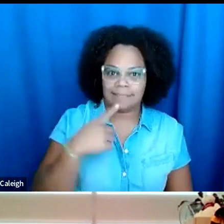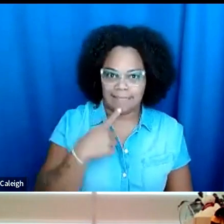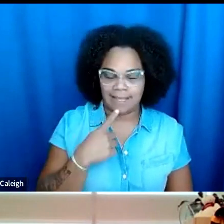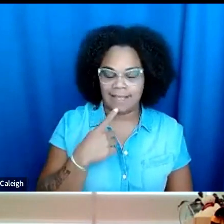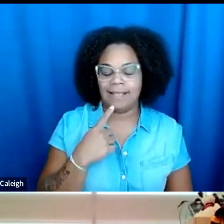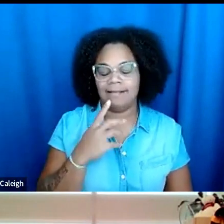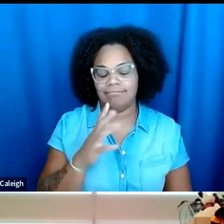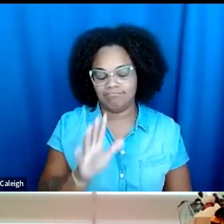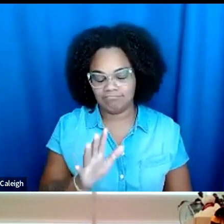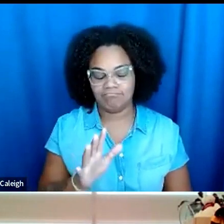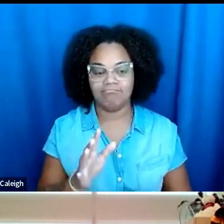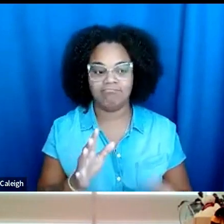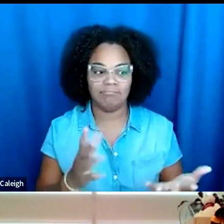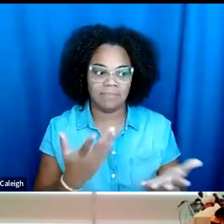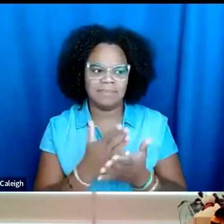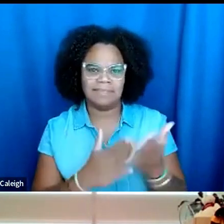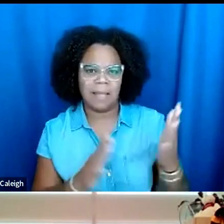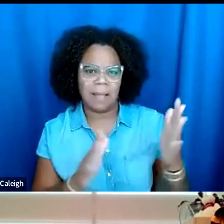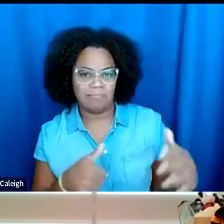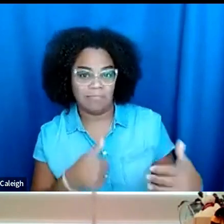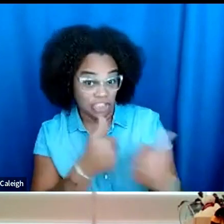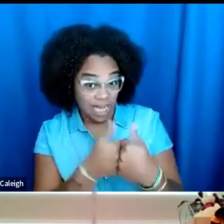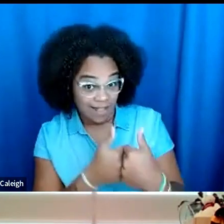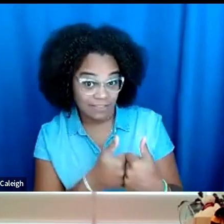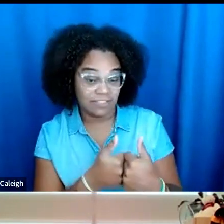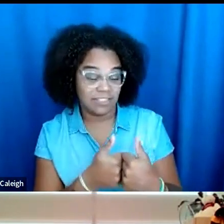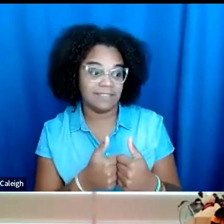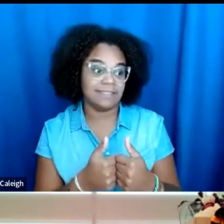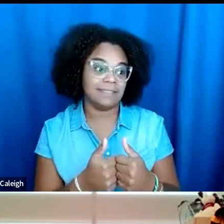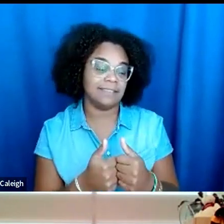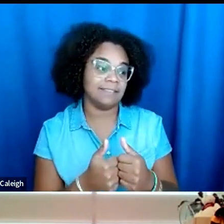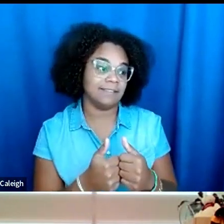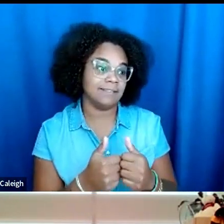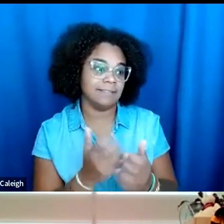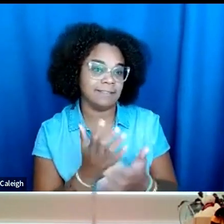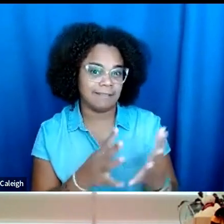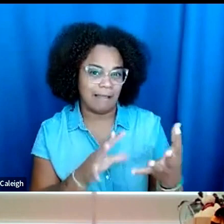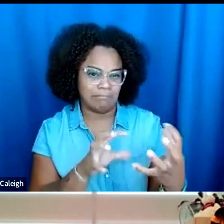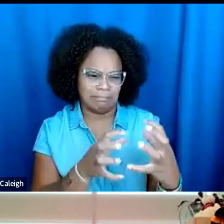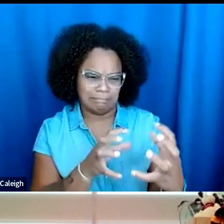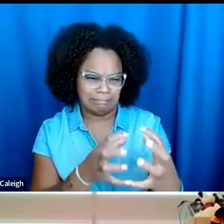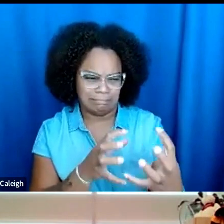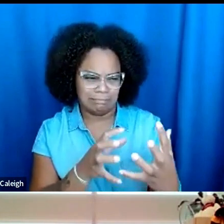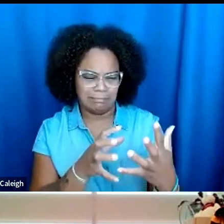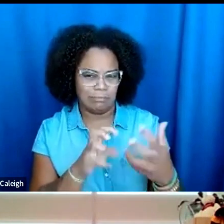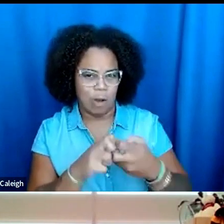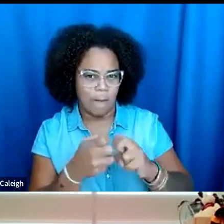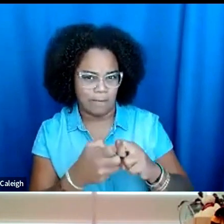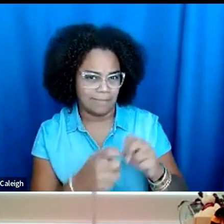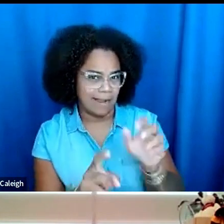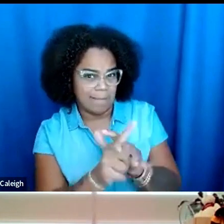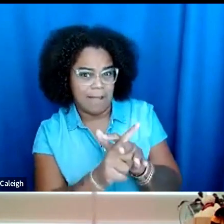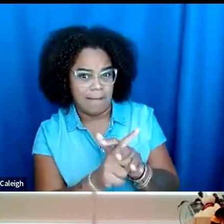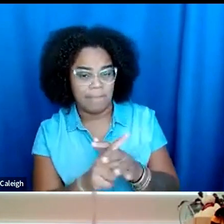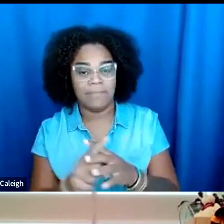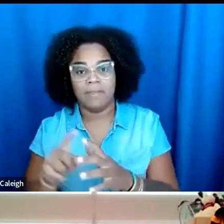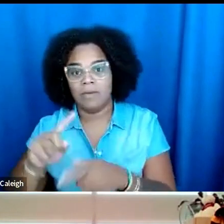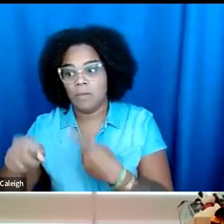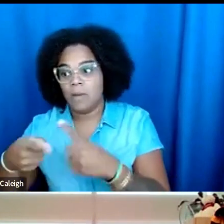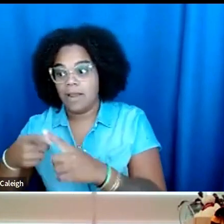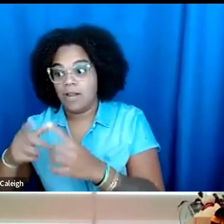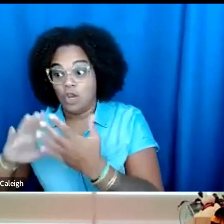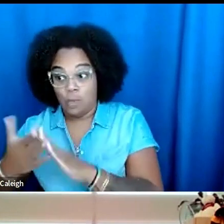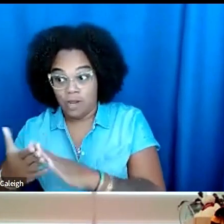of the challenges and friction. There are issues that arise when the community partners with academic organizations and